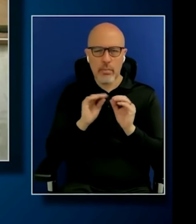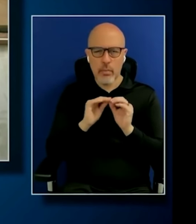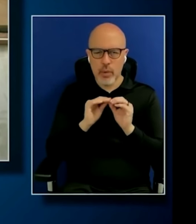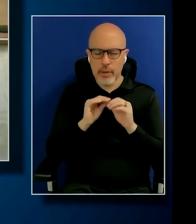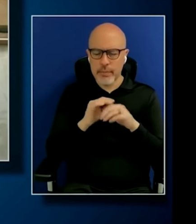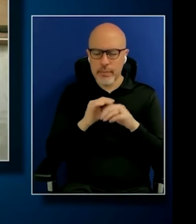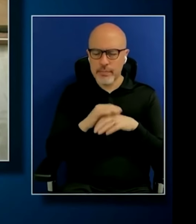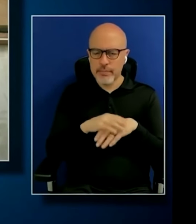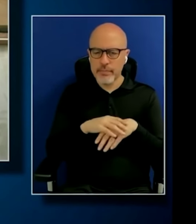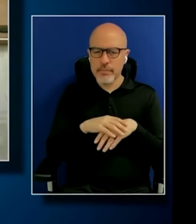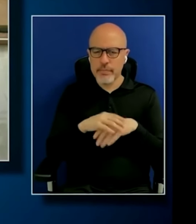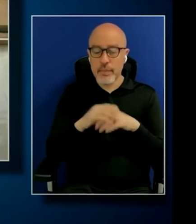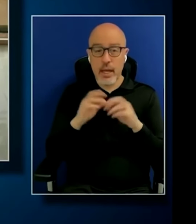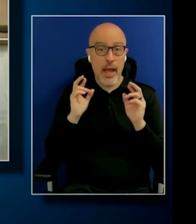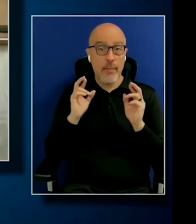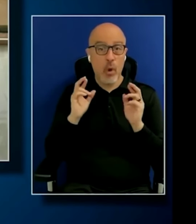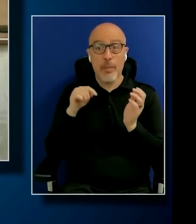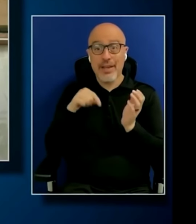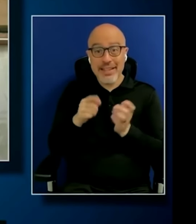and I hope this is a moment where,